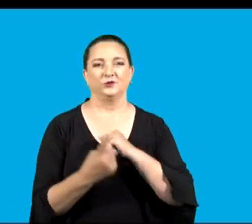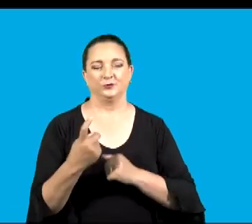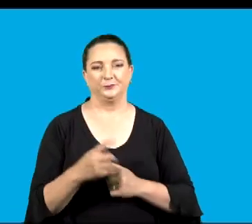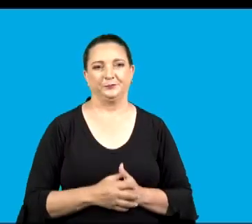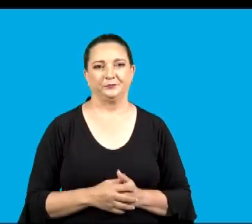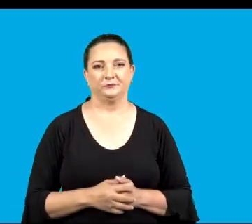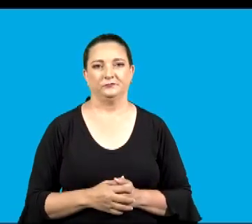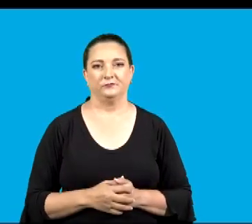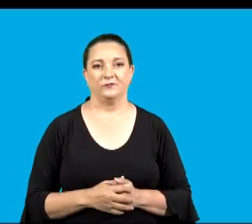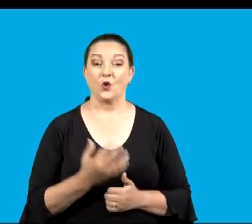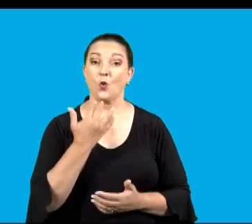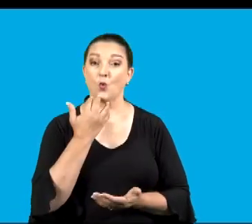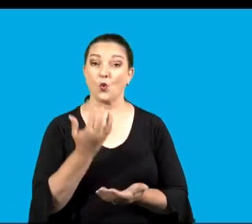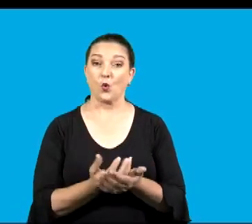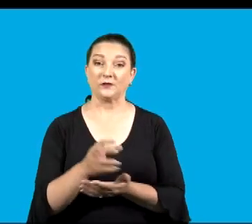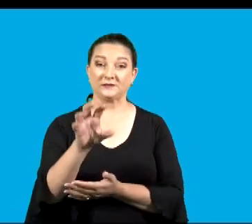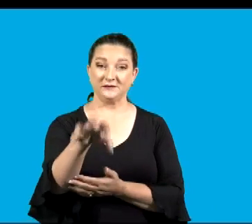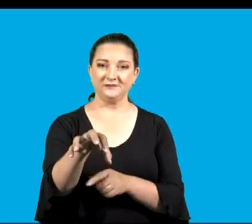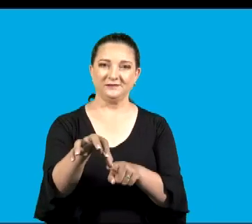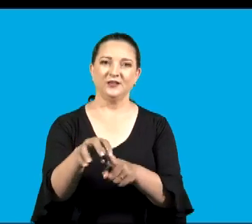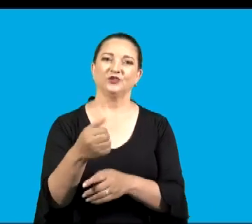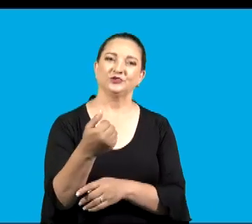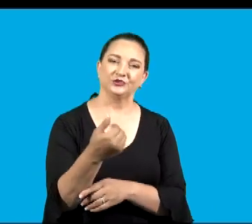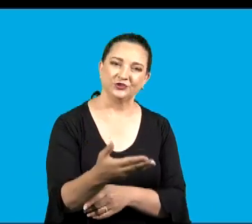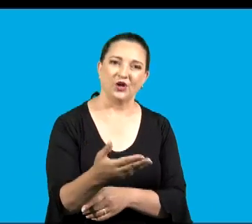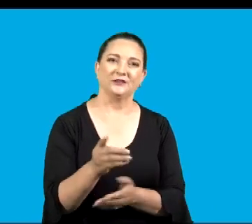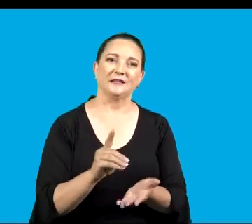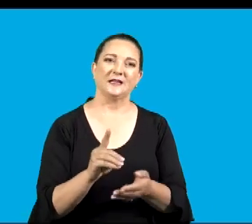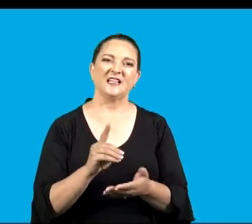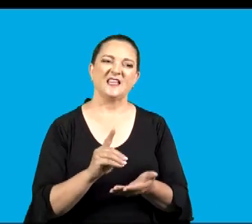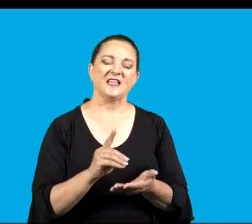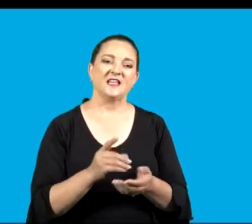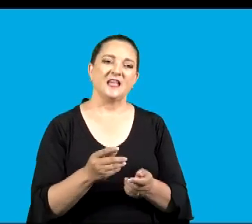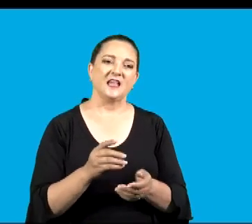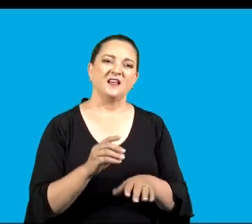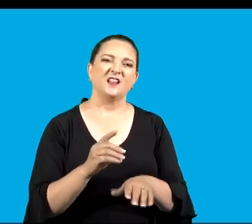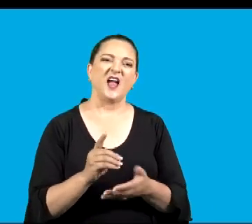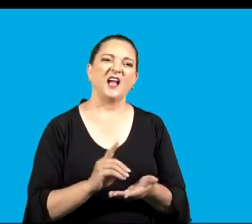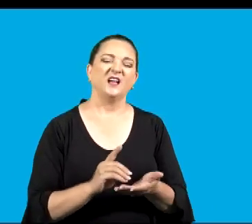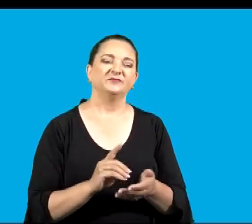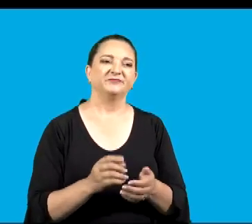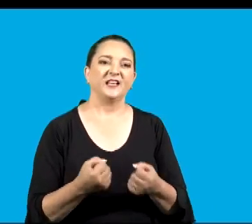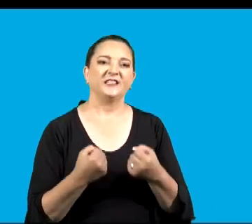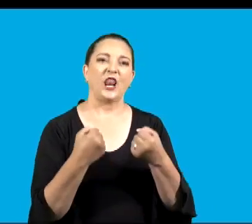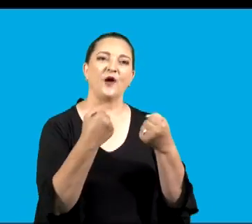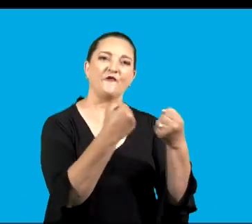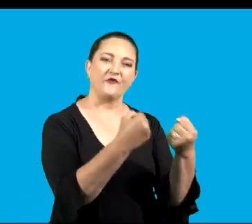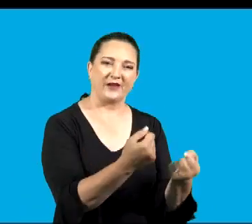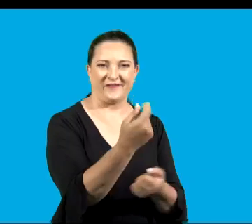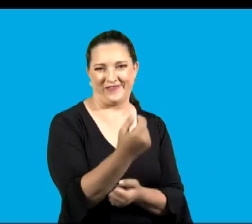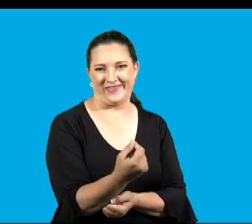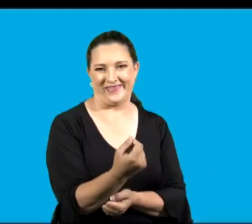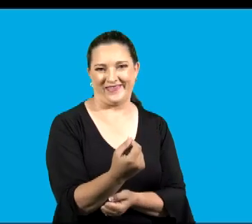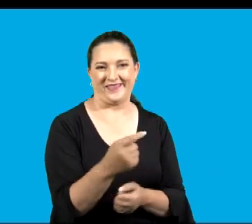reads, Awesome Supplies charges a delivery fee to all its customers. This was not recorded in